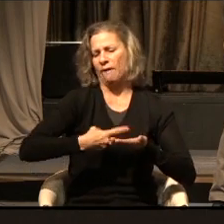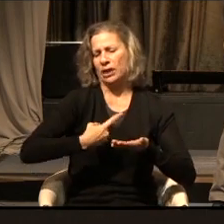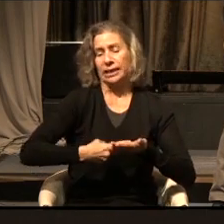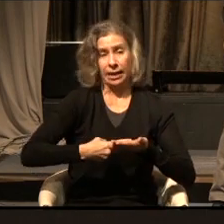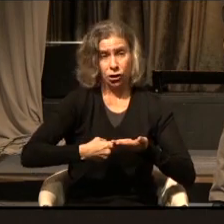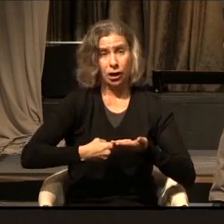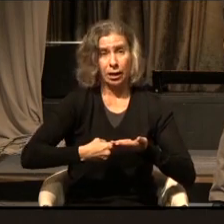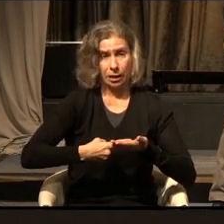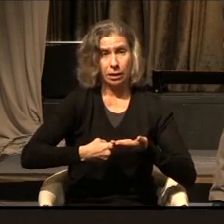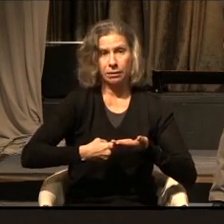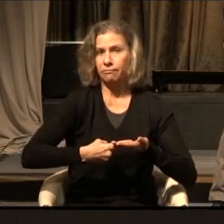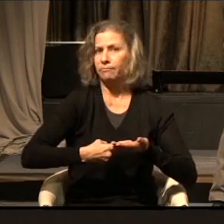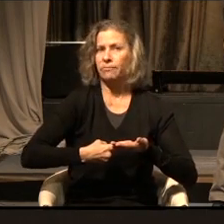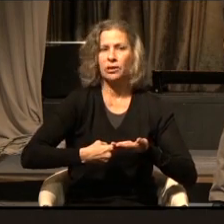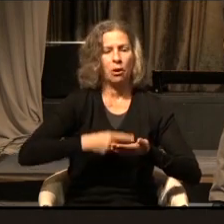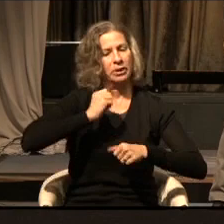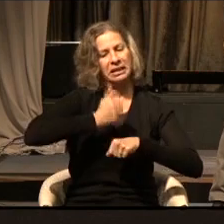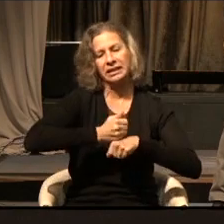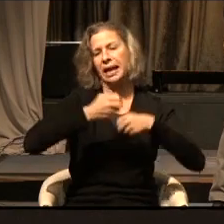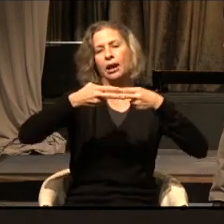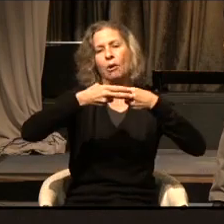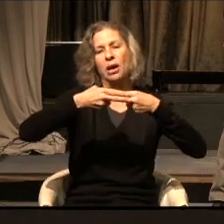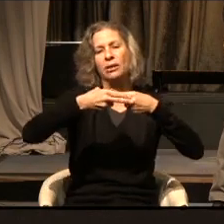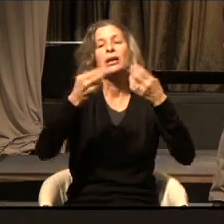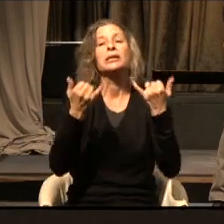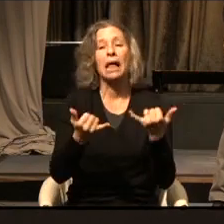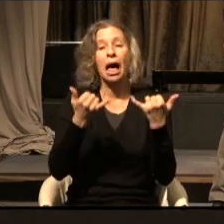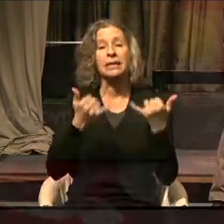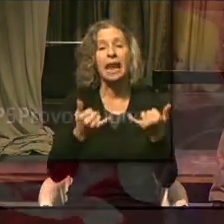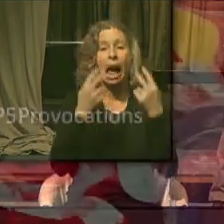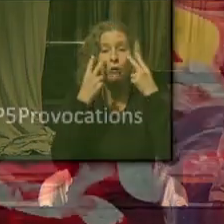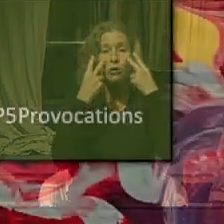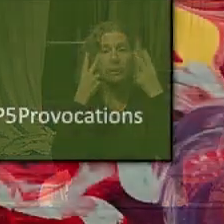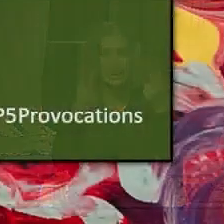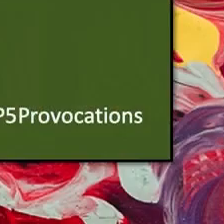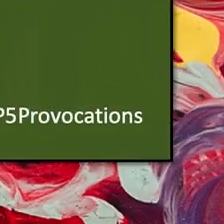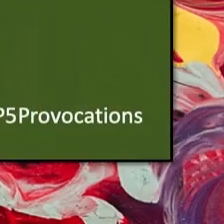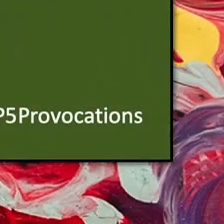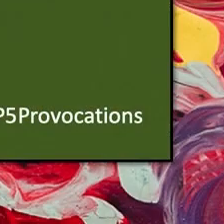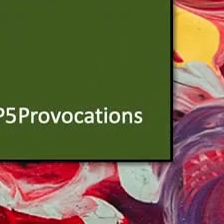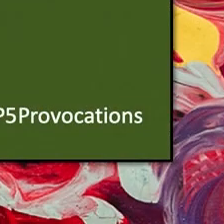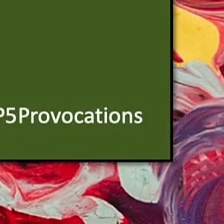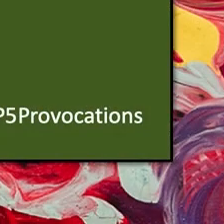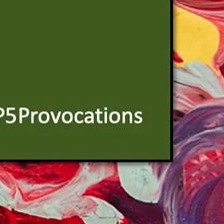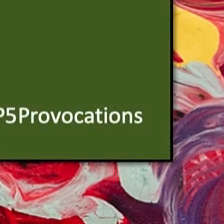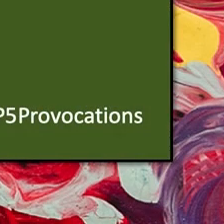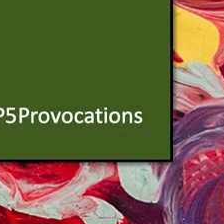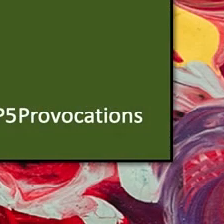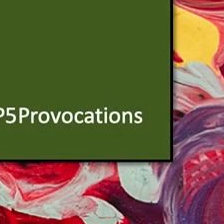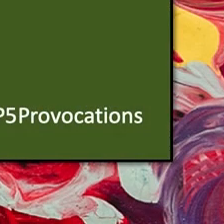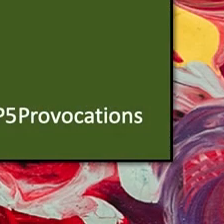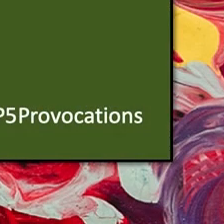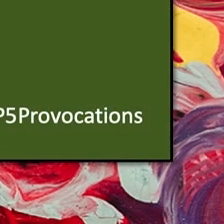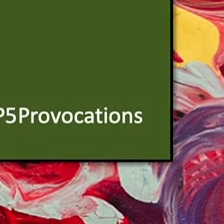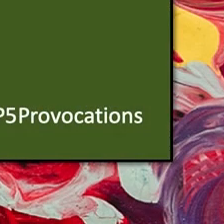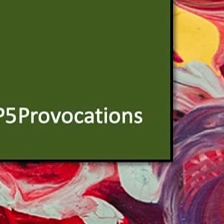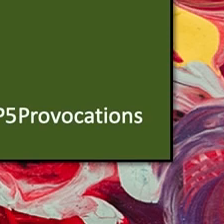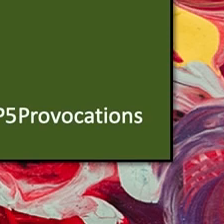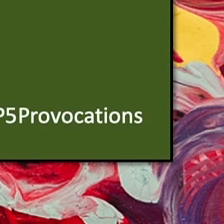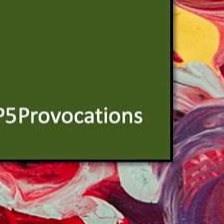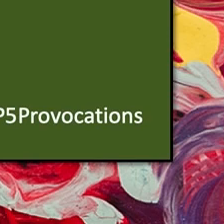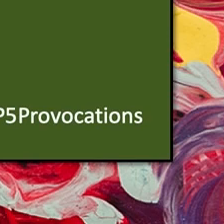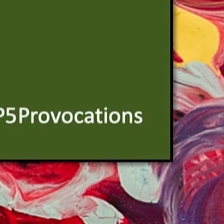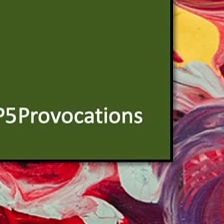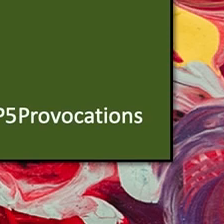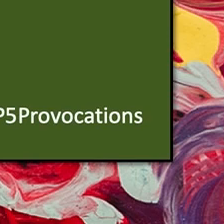going to put those up on the slide now so that you can see what those are. And there's two slides here. I'm not going to read them all to you